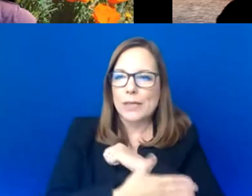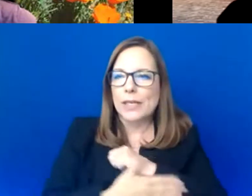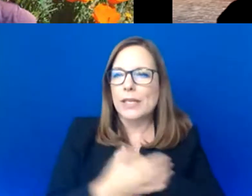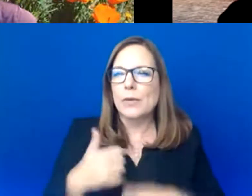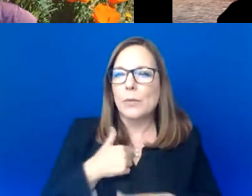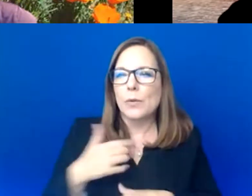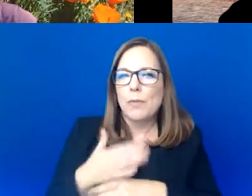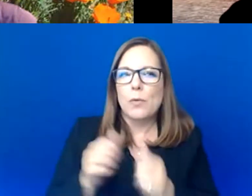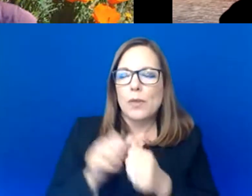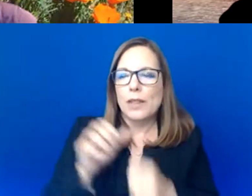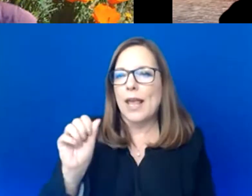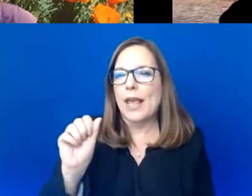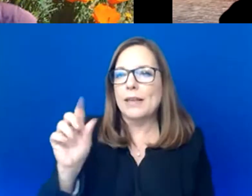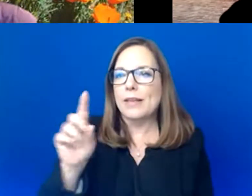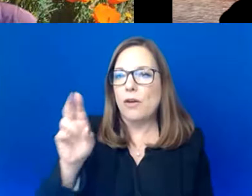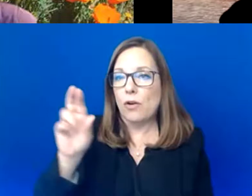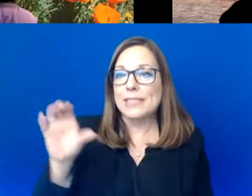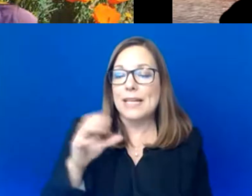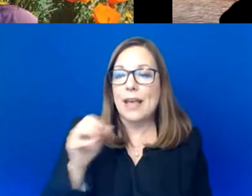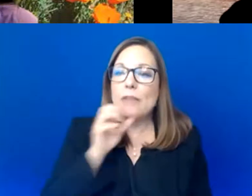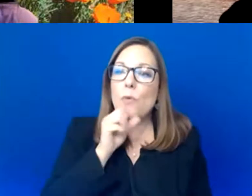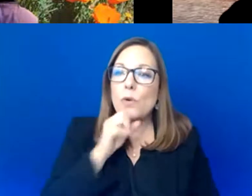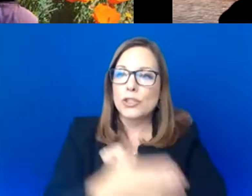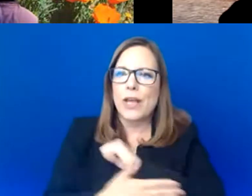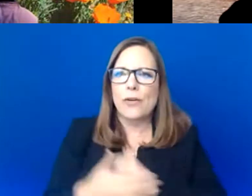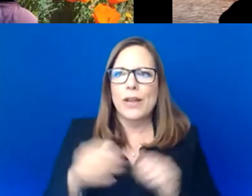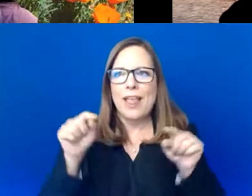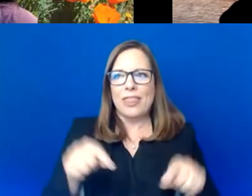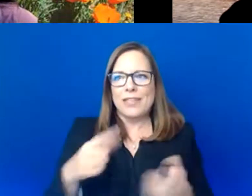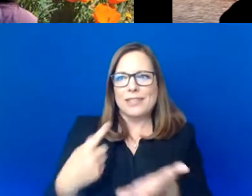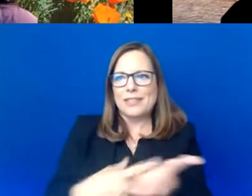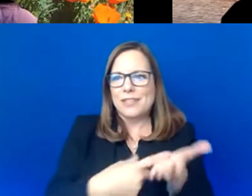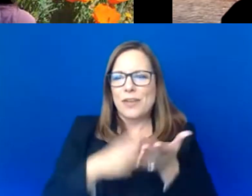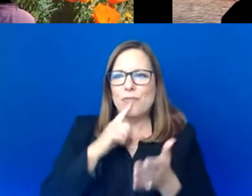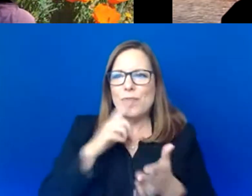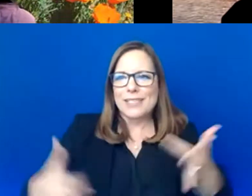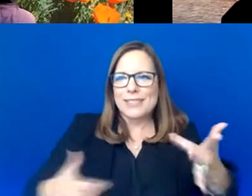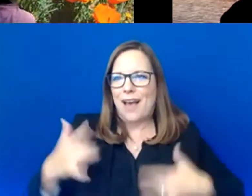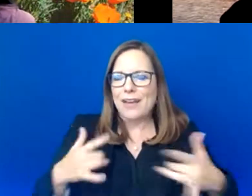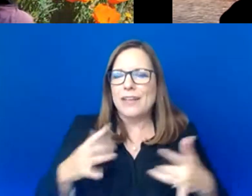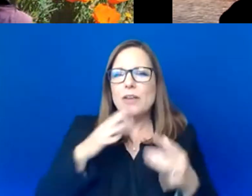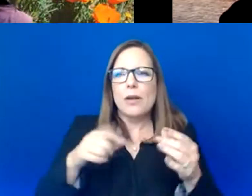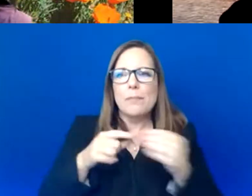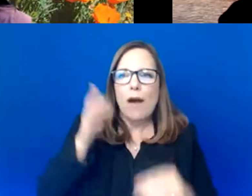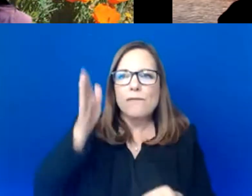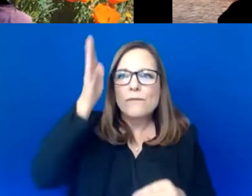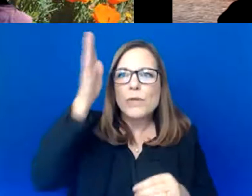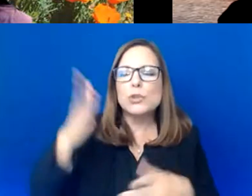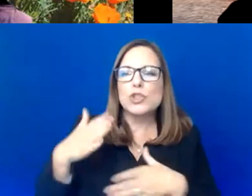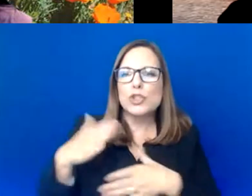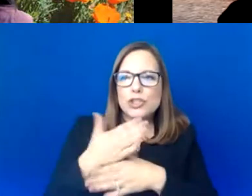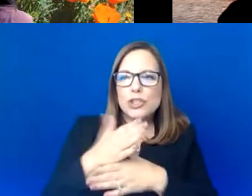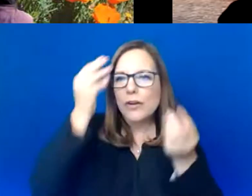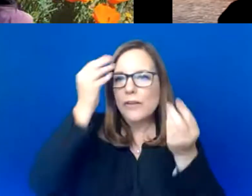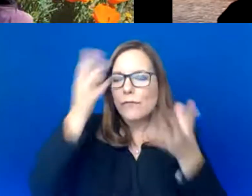County. And this is really exciting, talking about how we're going to be sharing information and making cross referrals to